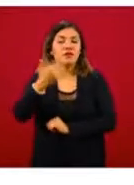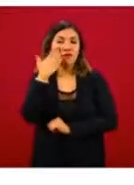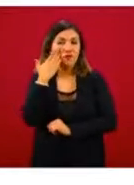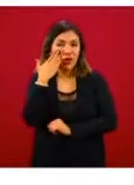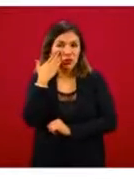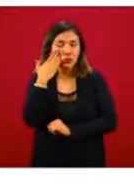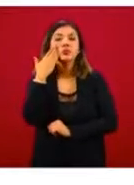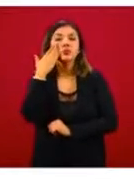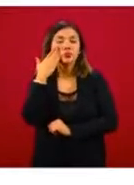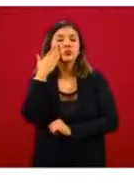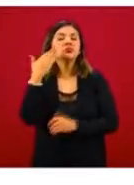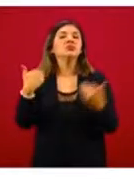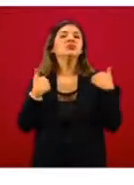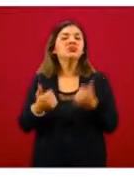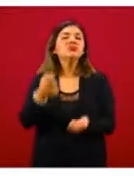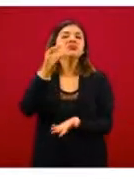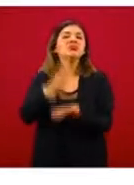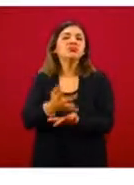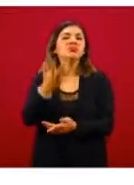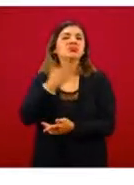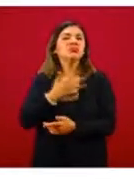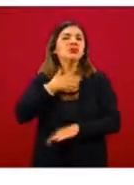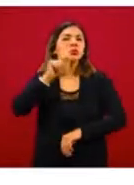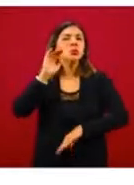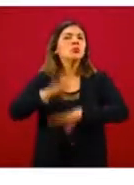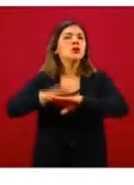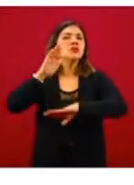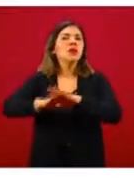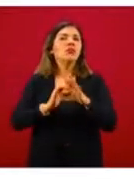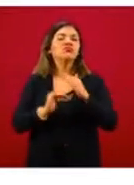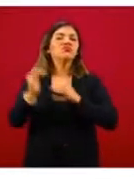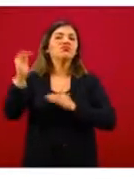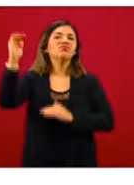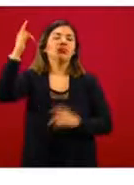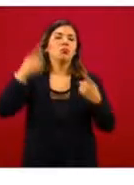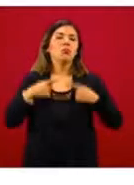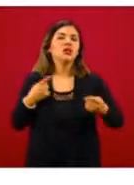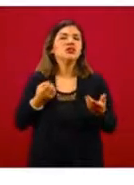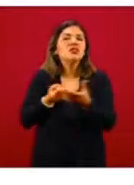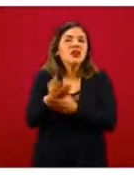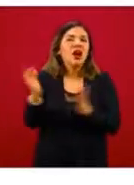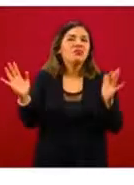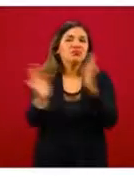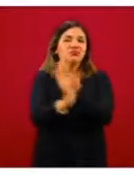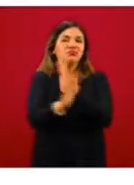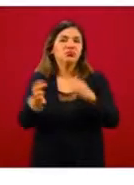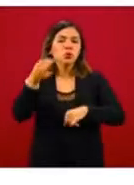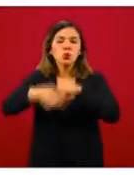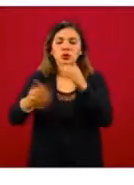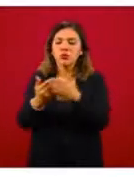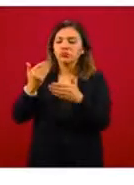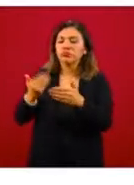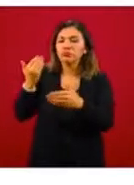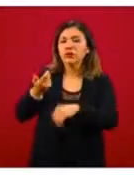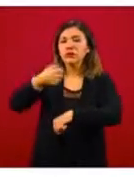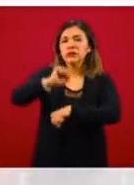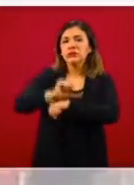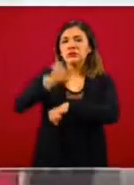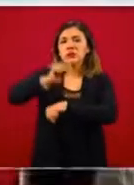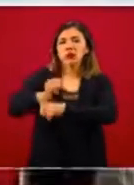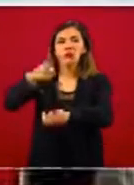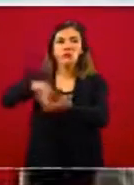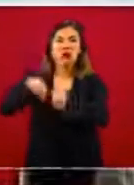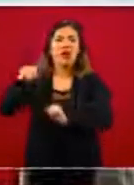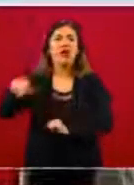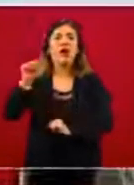mobility as established in their Twitter and Facebook users. And you can see how they keep incrementing